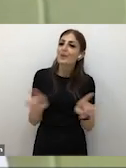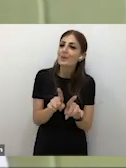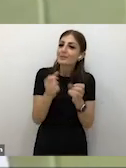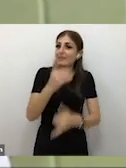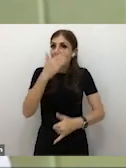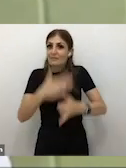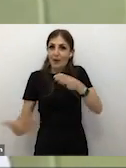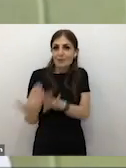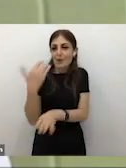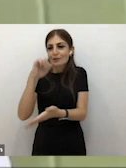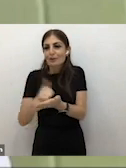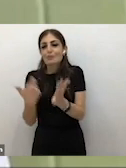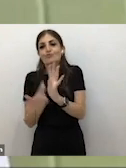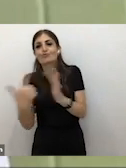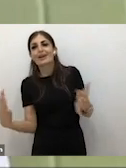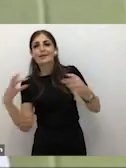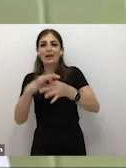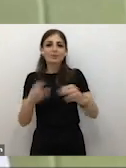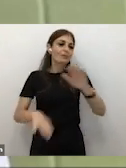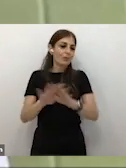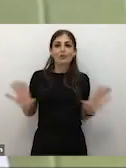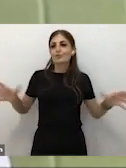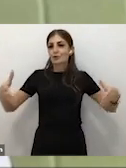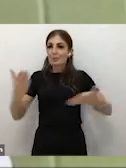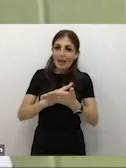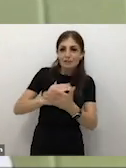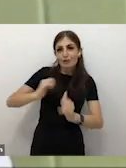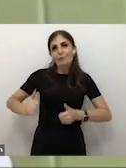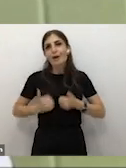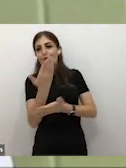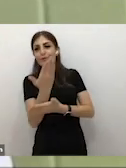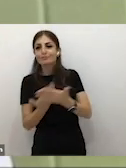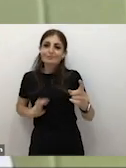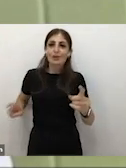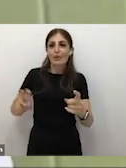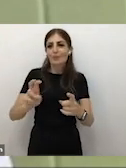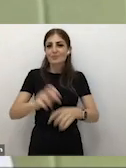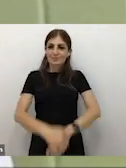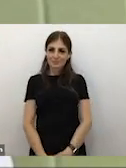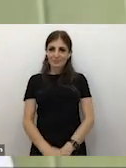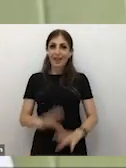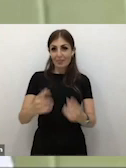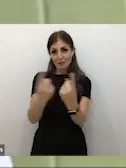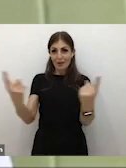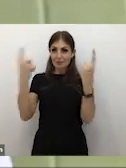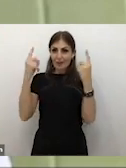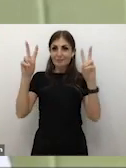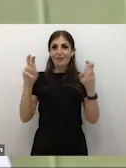final workshop for reconnection with the whole group and sharing about your journey. And then you will graduate from the